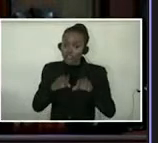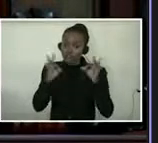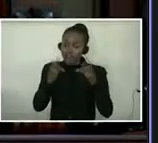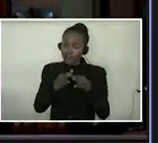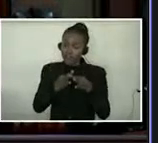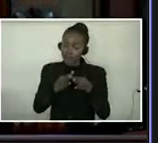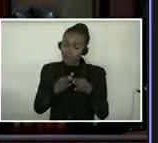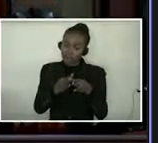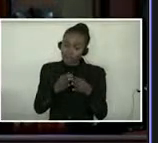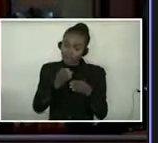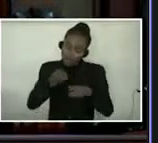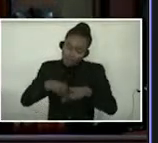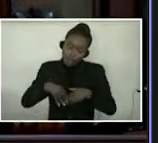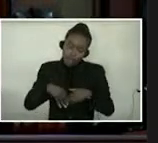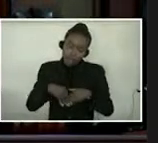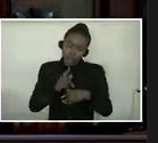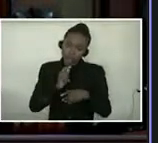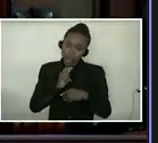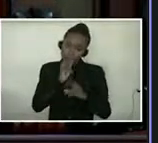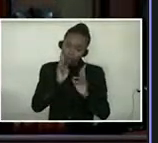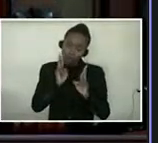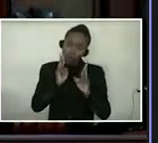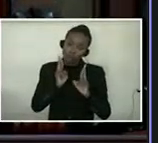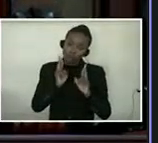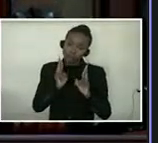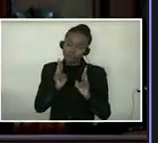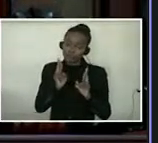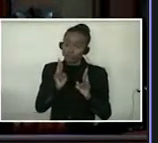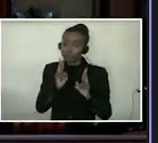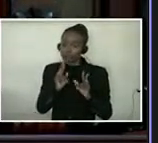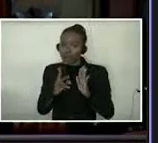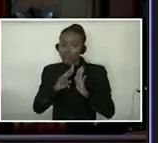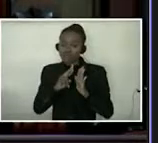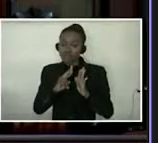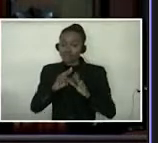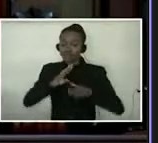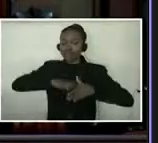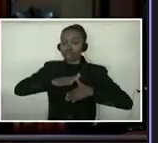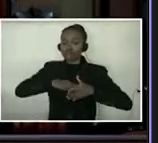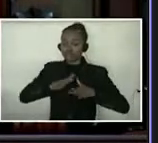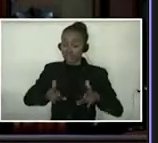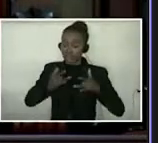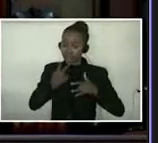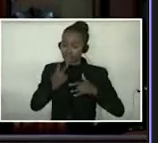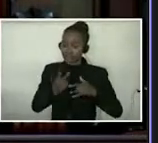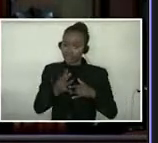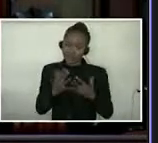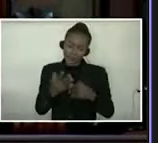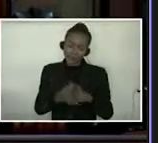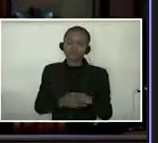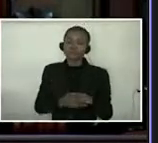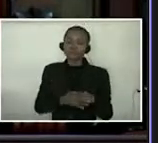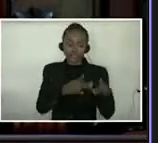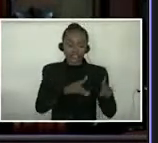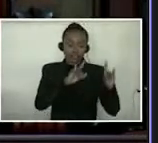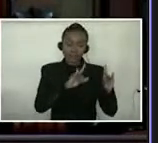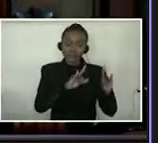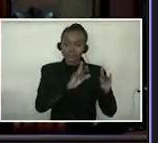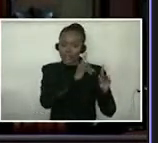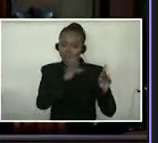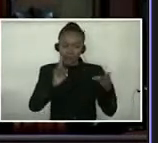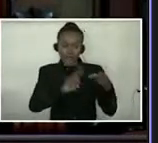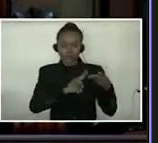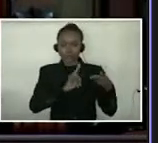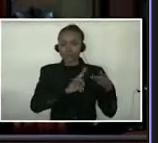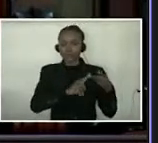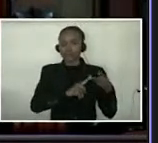the department has got four programs the administration in the cultural affairs libraries heritage and heritage sports and recreation